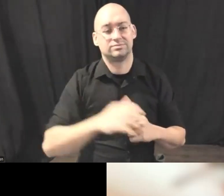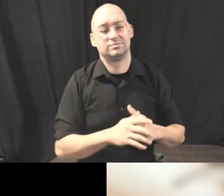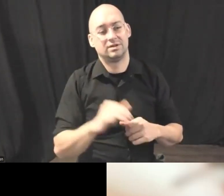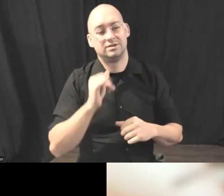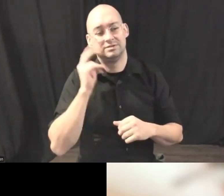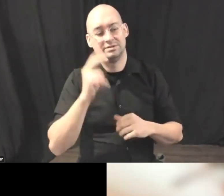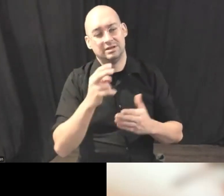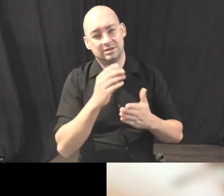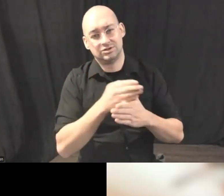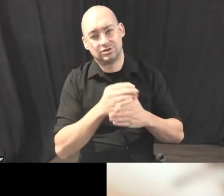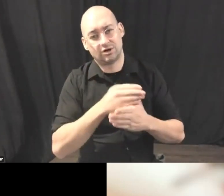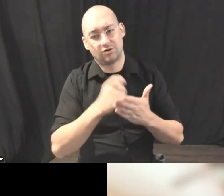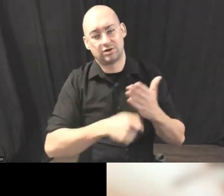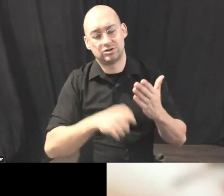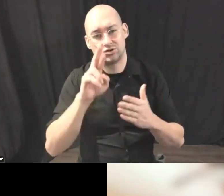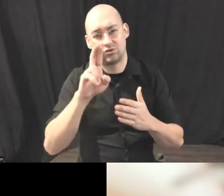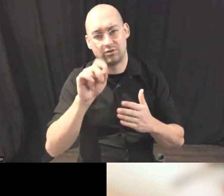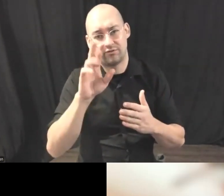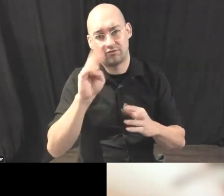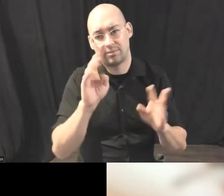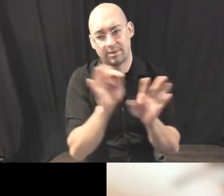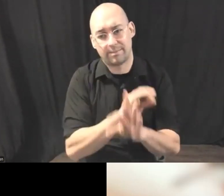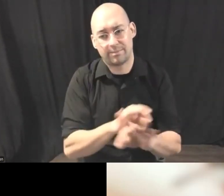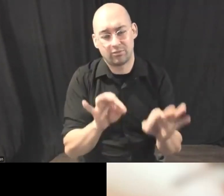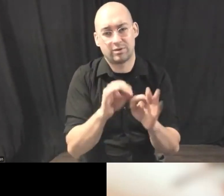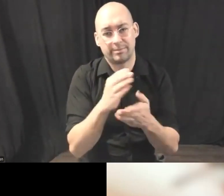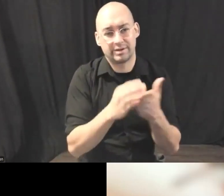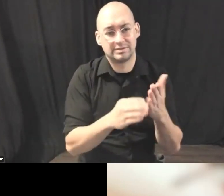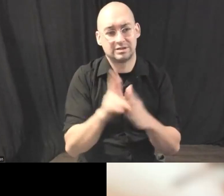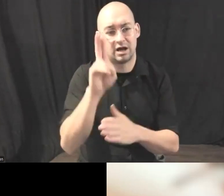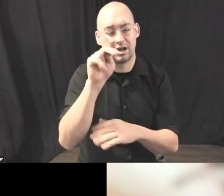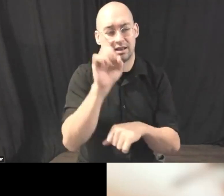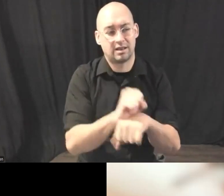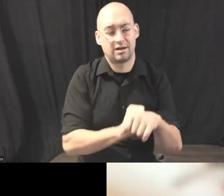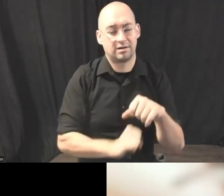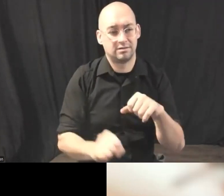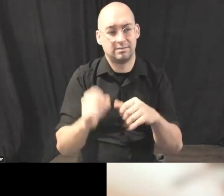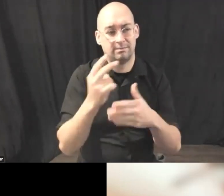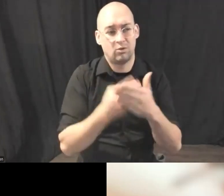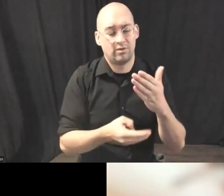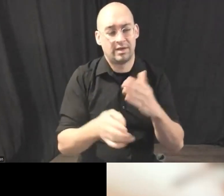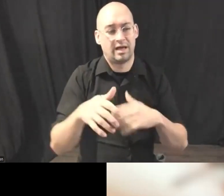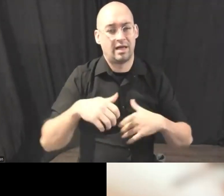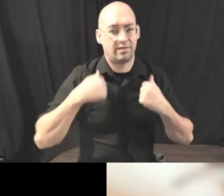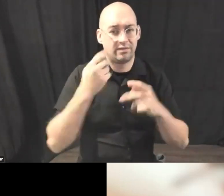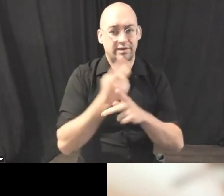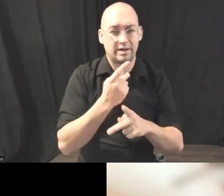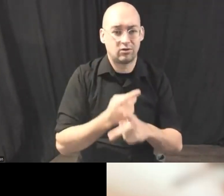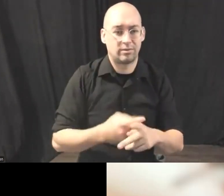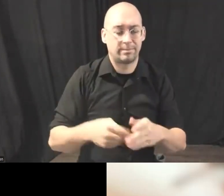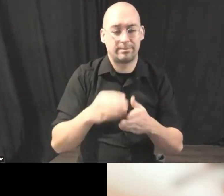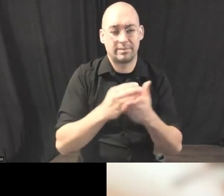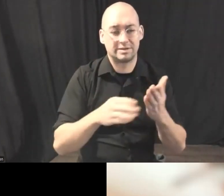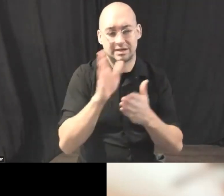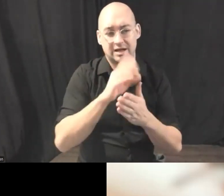reform as being a really critical piece to unlocking both the healthcare piece and the affordability piece. And I